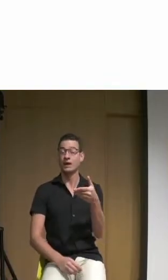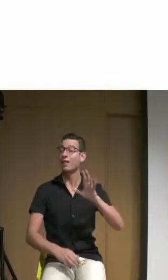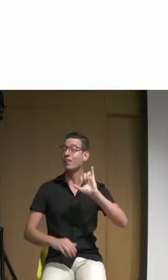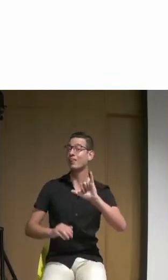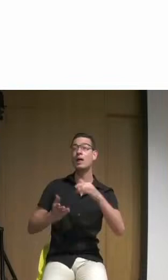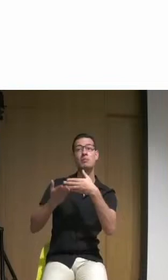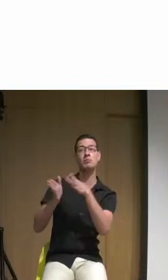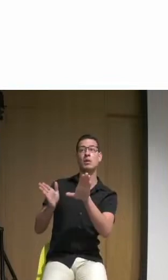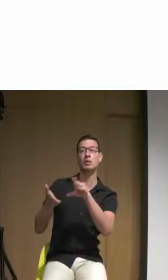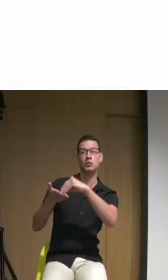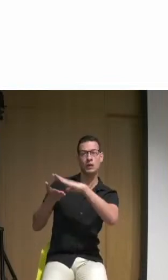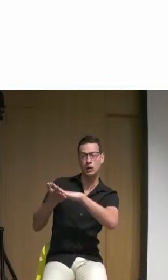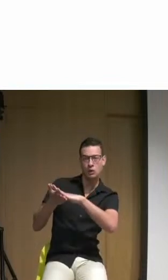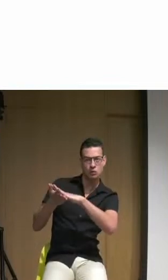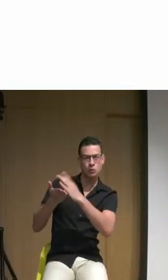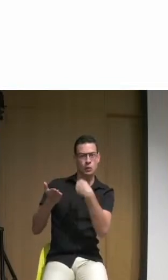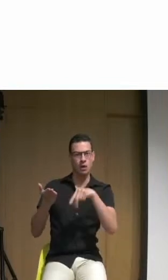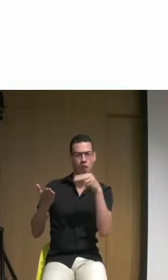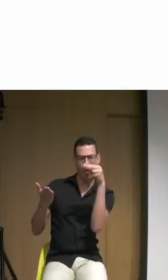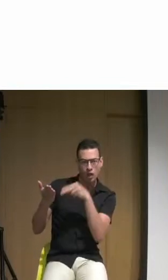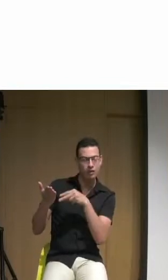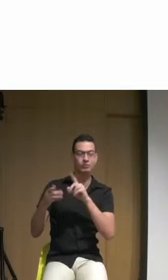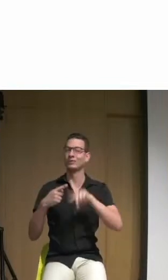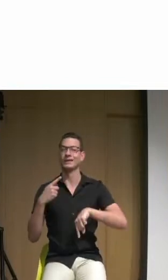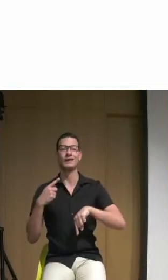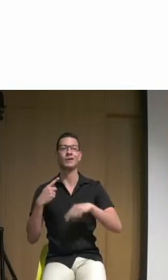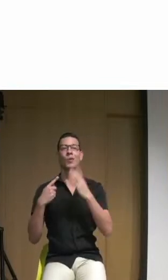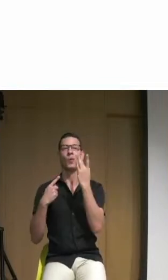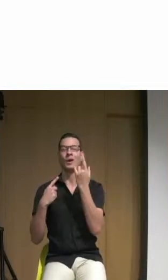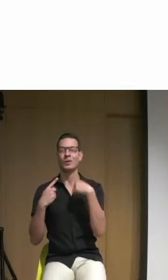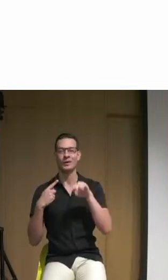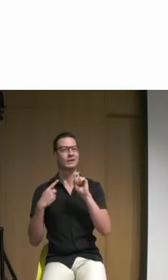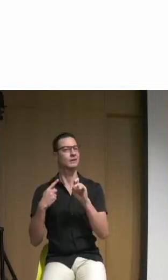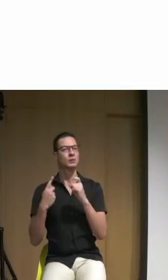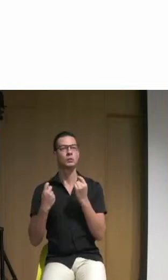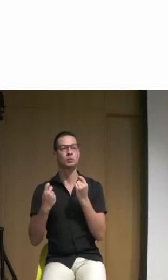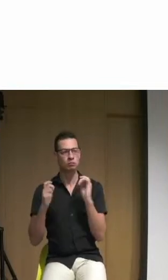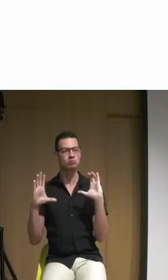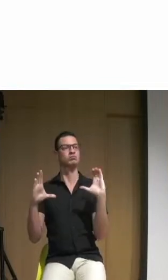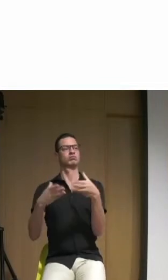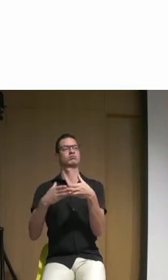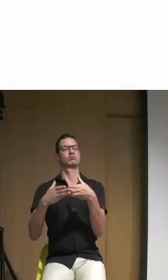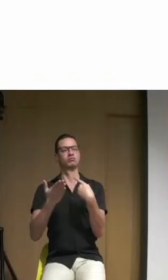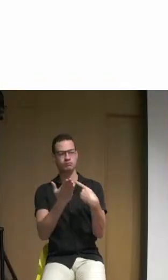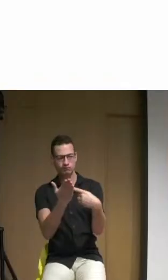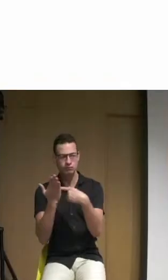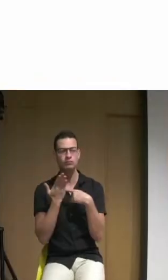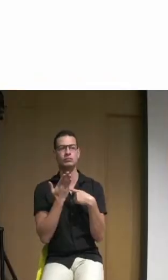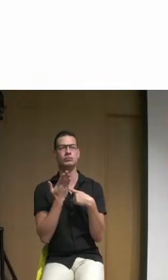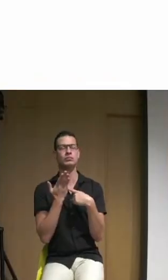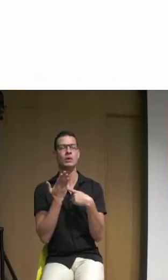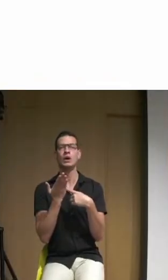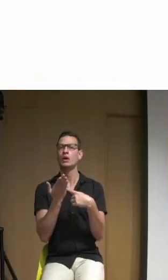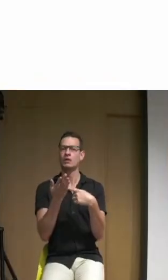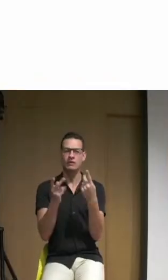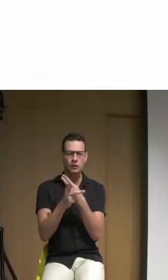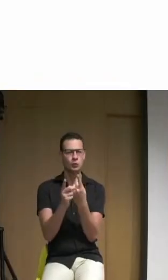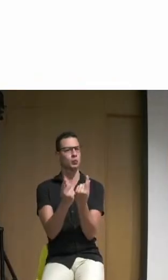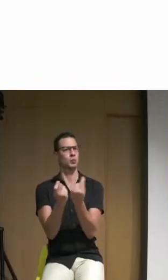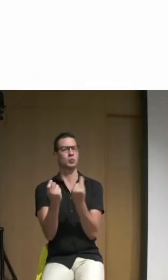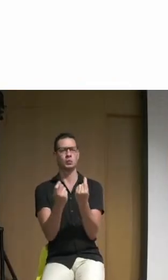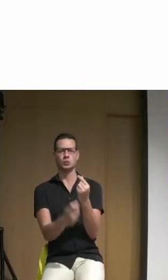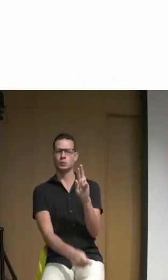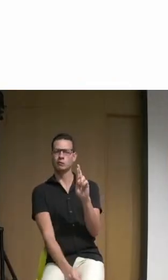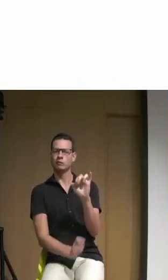because we have to come to some vote. And so we will have the conversation publicly about what we believe reparations is